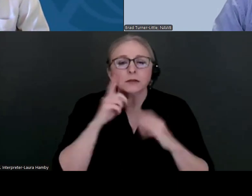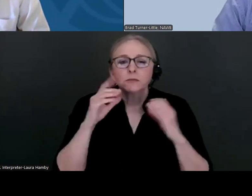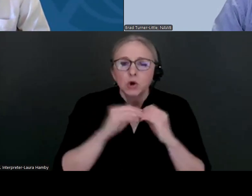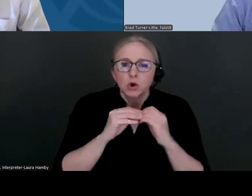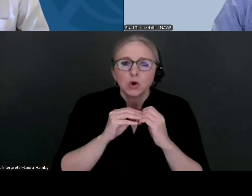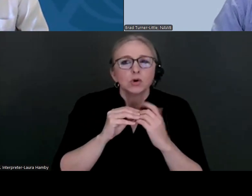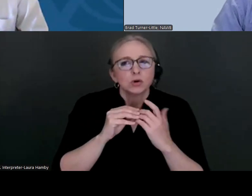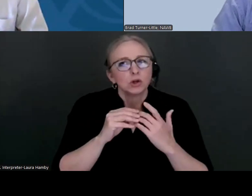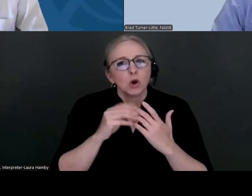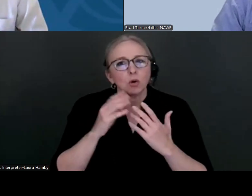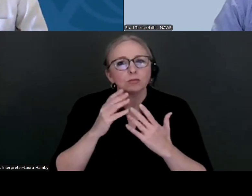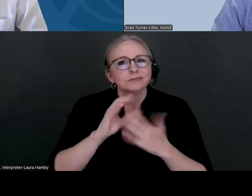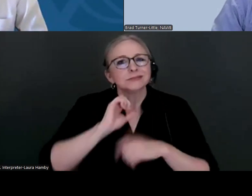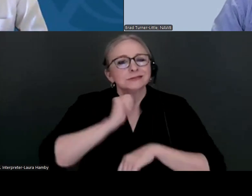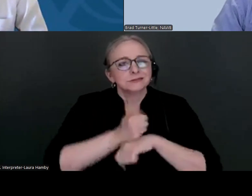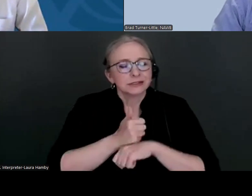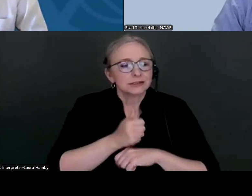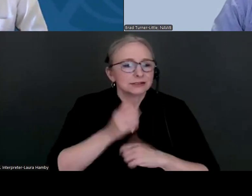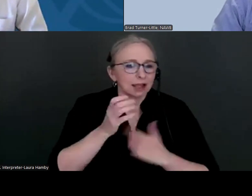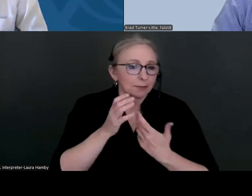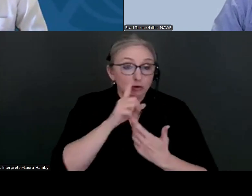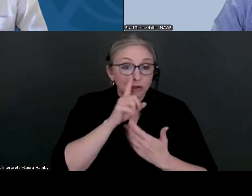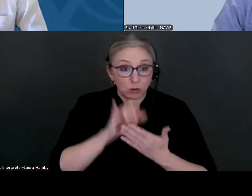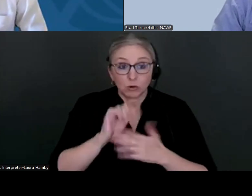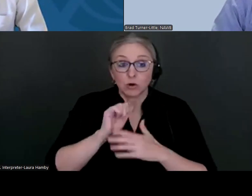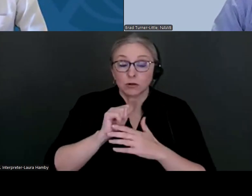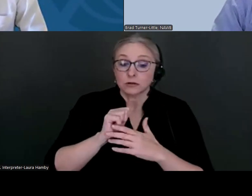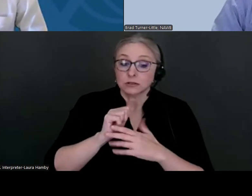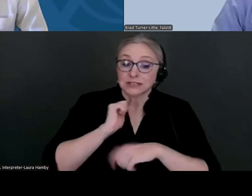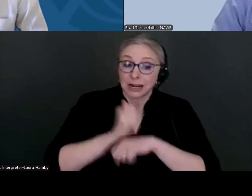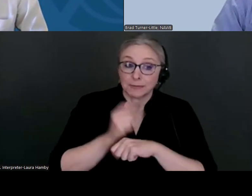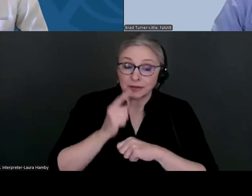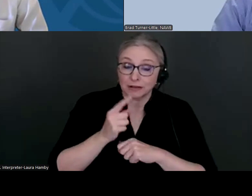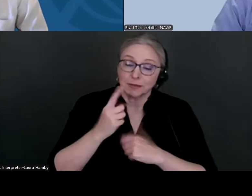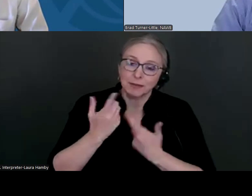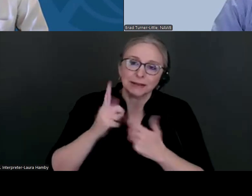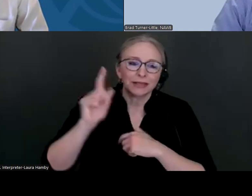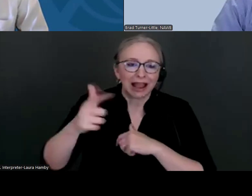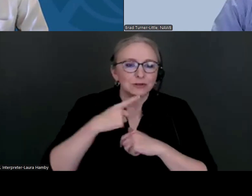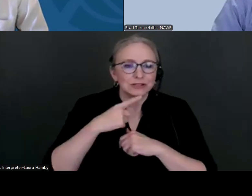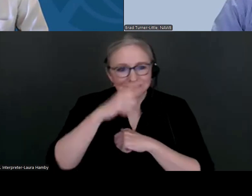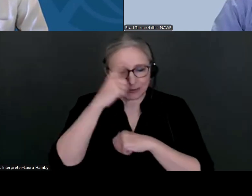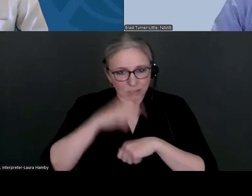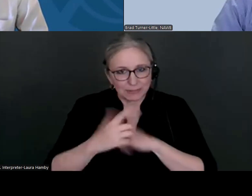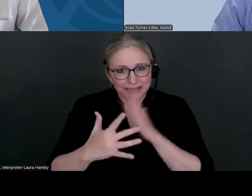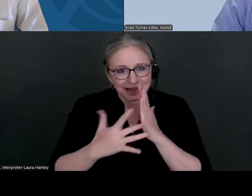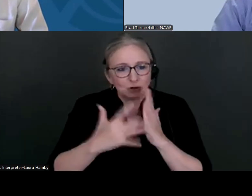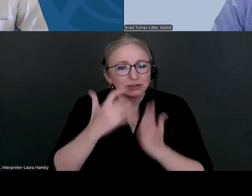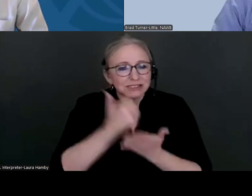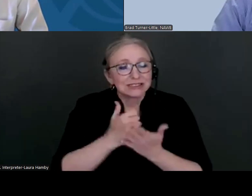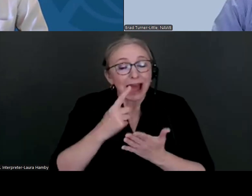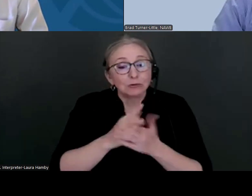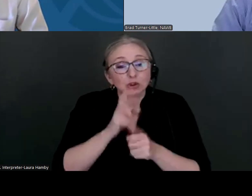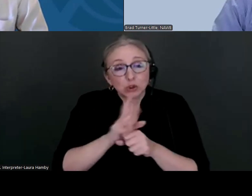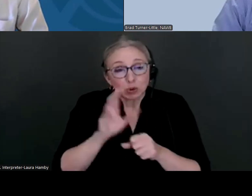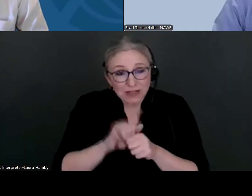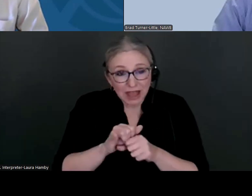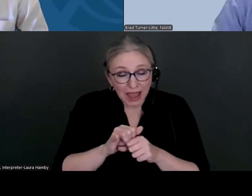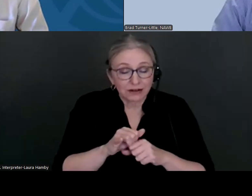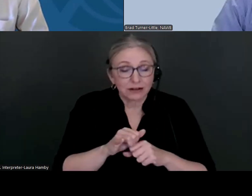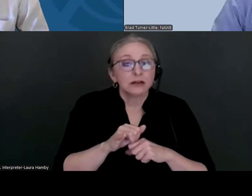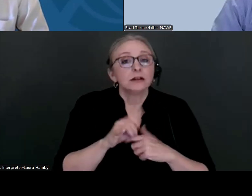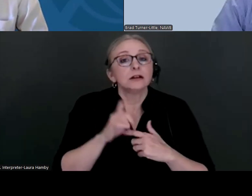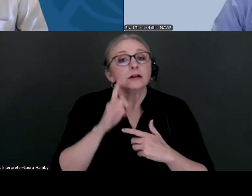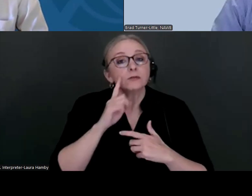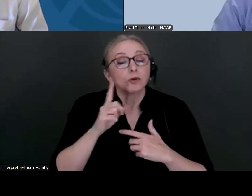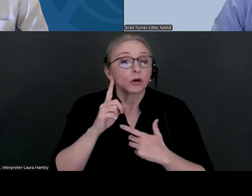framework. And we'll be publishing the new framework later this summer. And we'll also be providing technical assistance on how to use the framework later on this